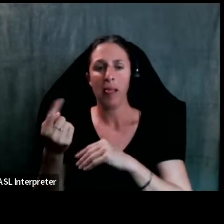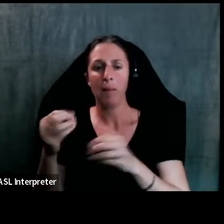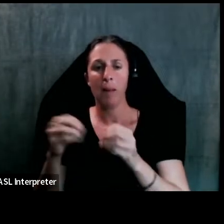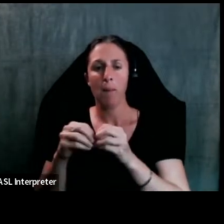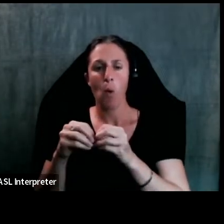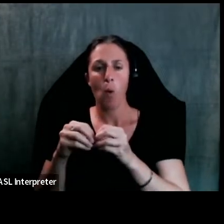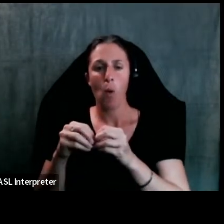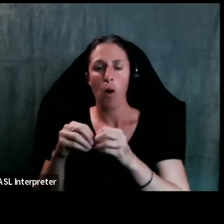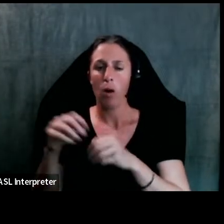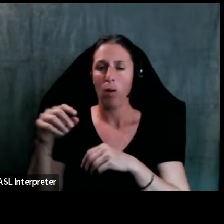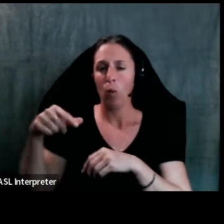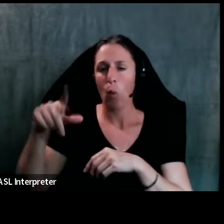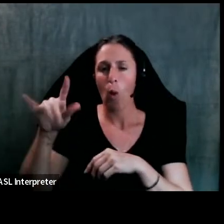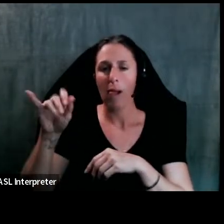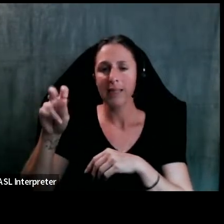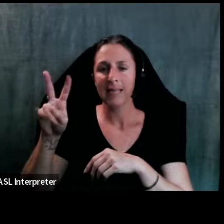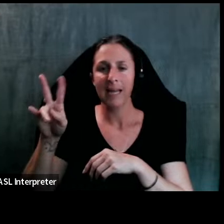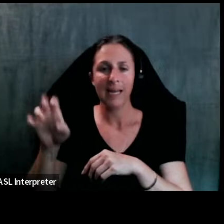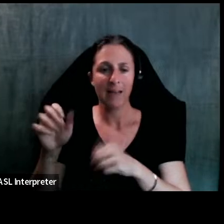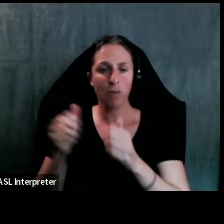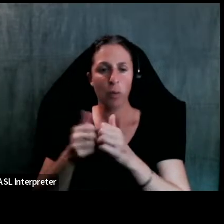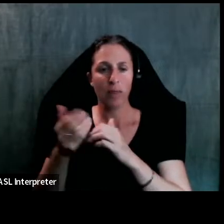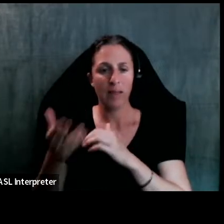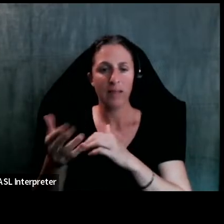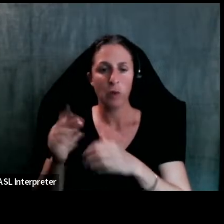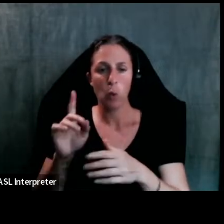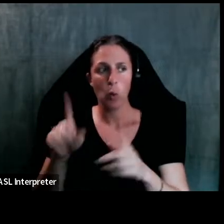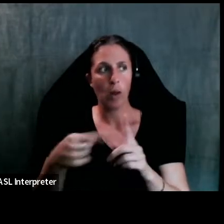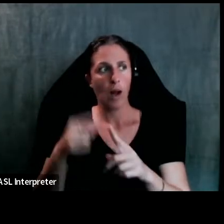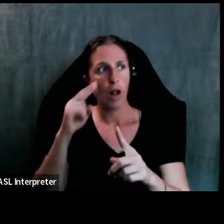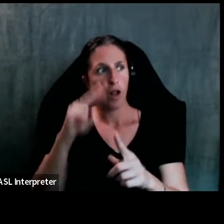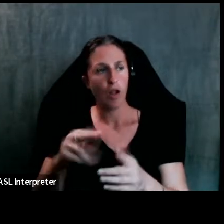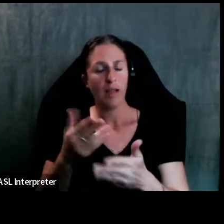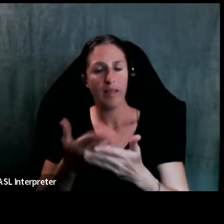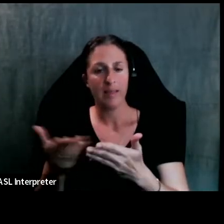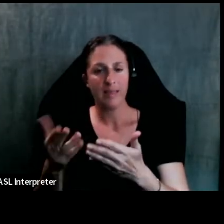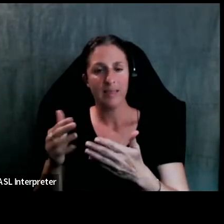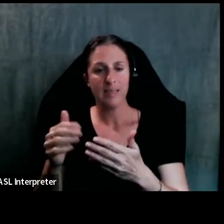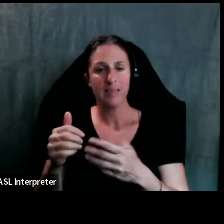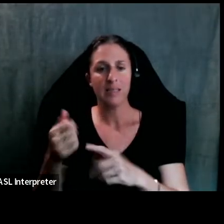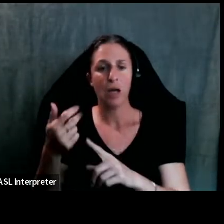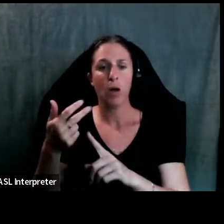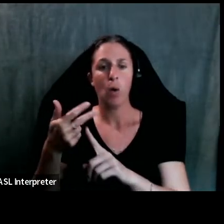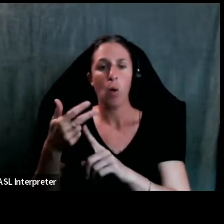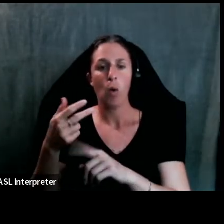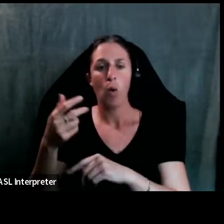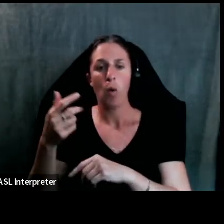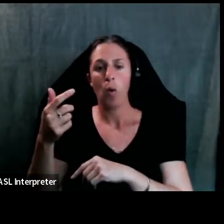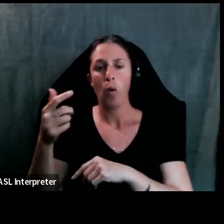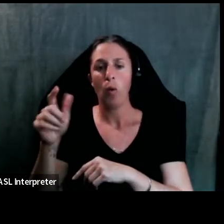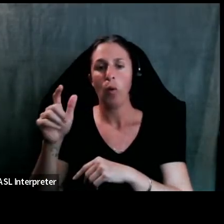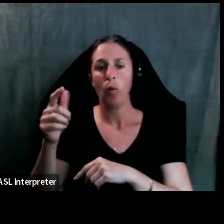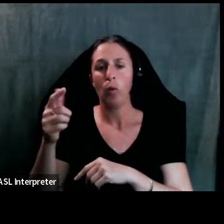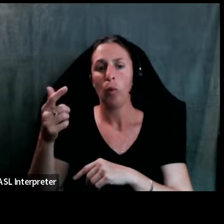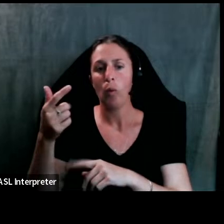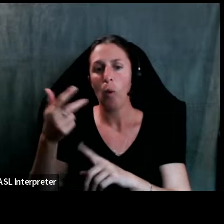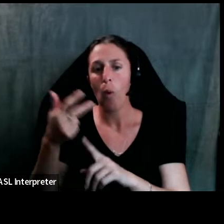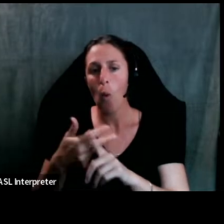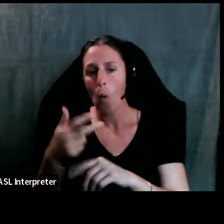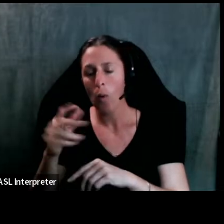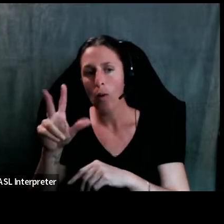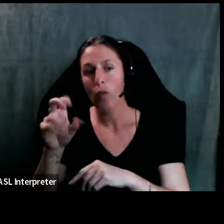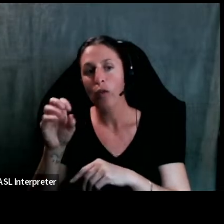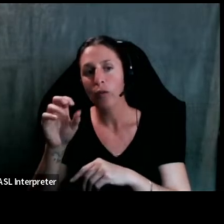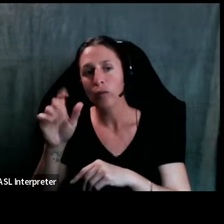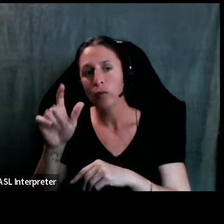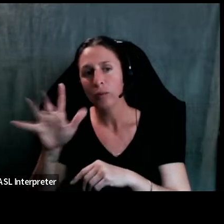at the things that say a quarter experience gender bias, 1/5 racial bias,